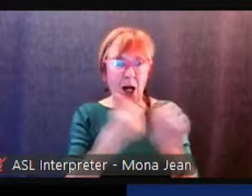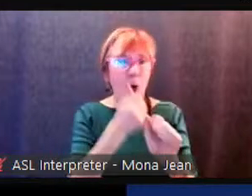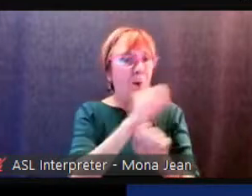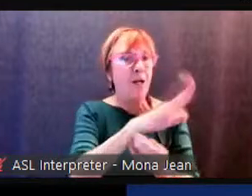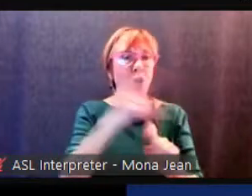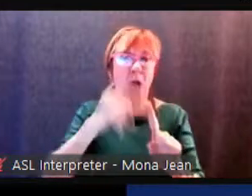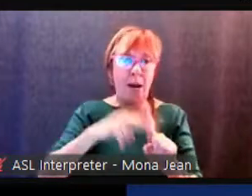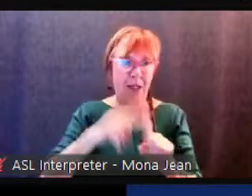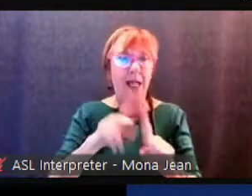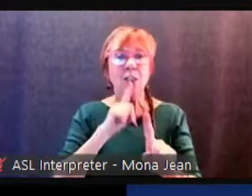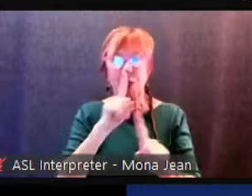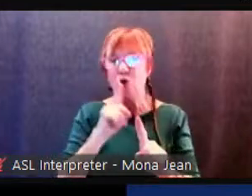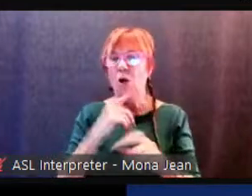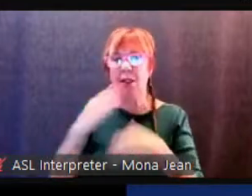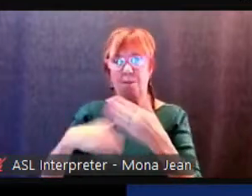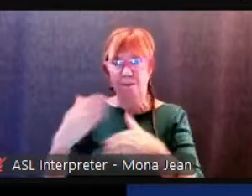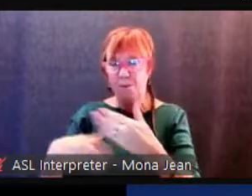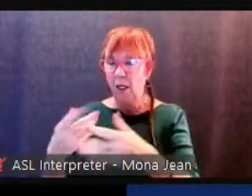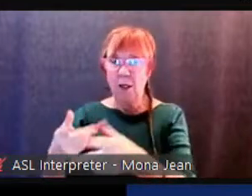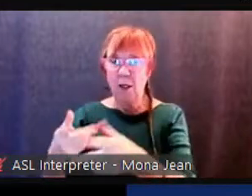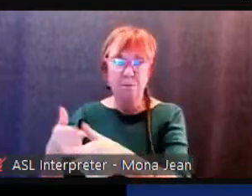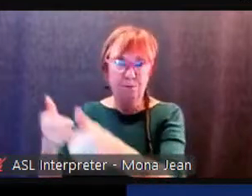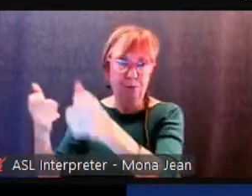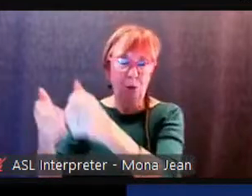are moving them through the process. So thank you.